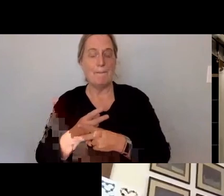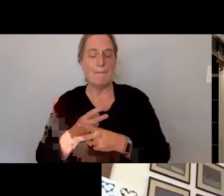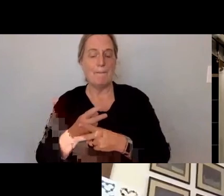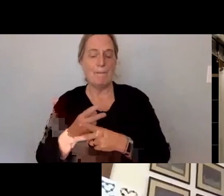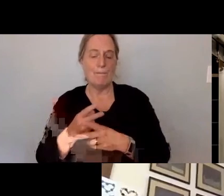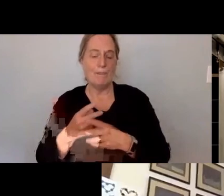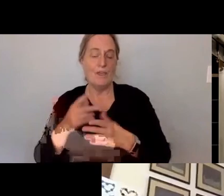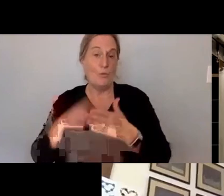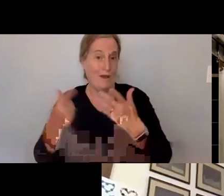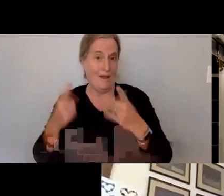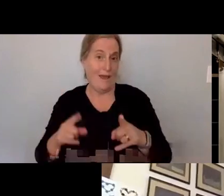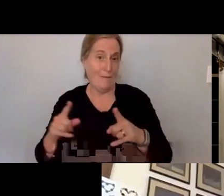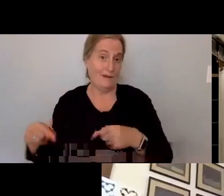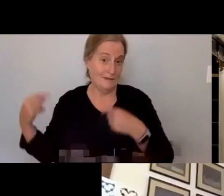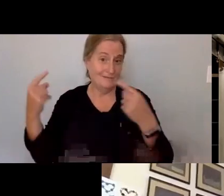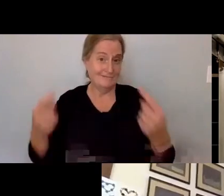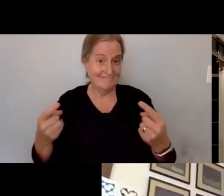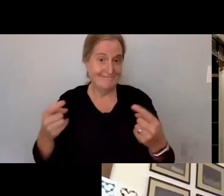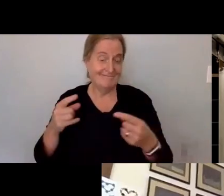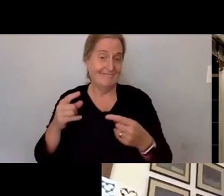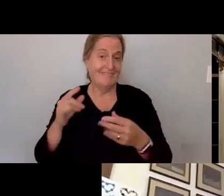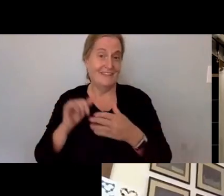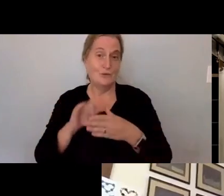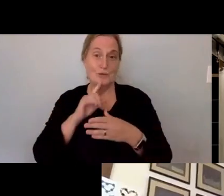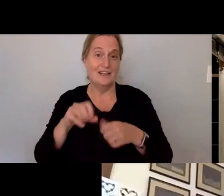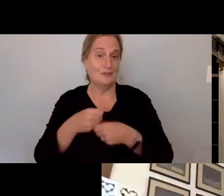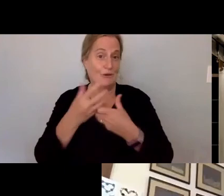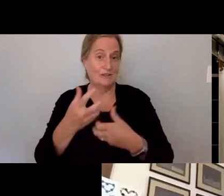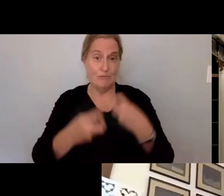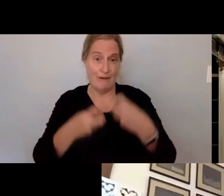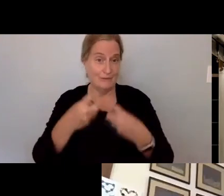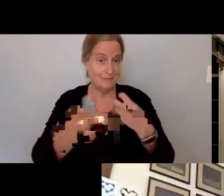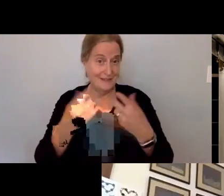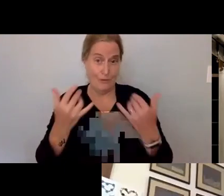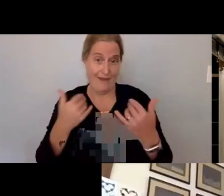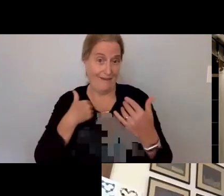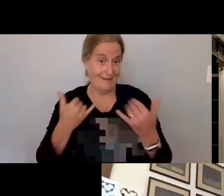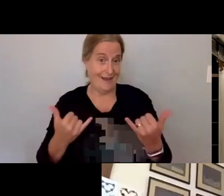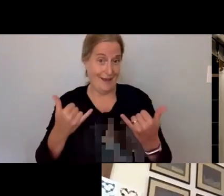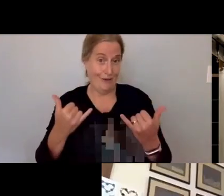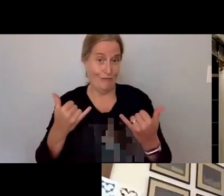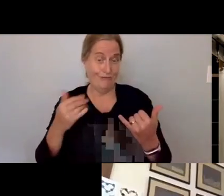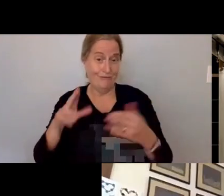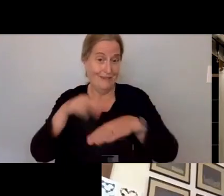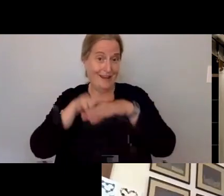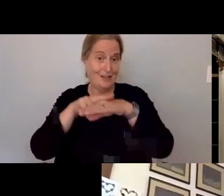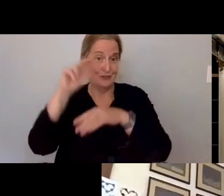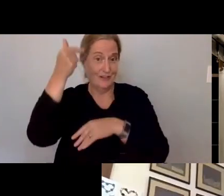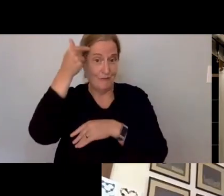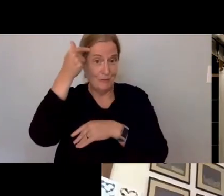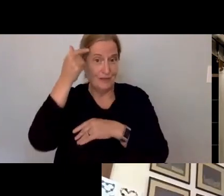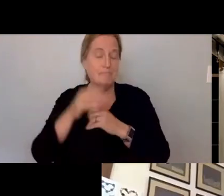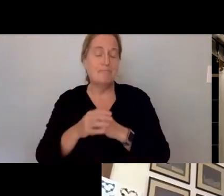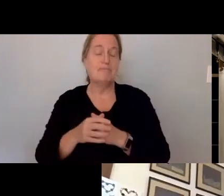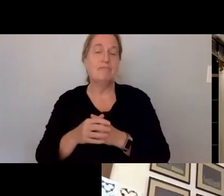at the national level and to some degree the state level on occasion, in which people have lost track,